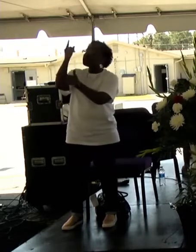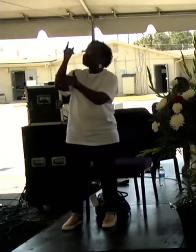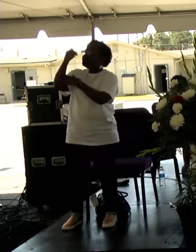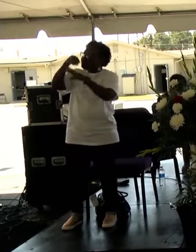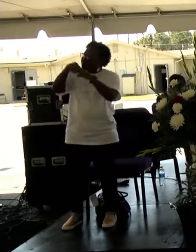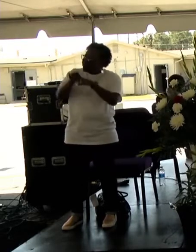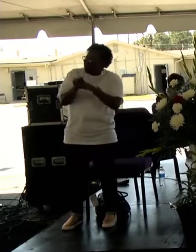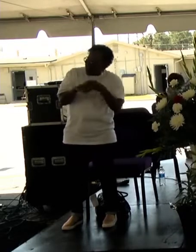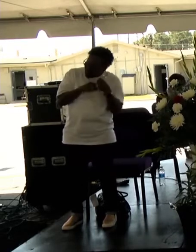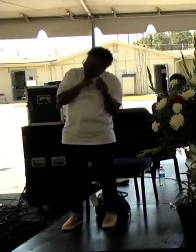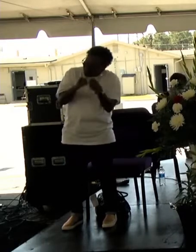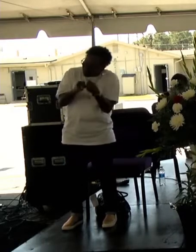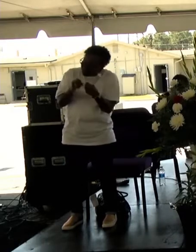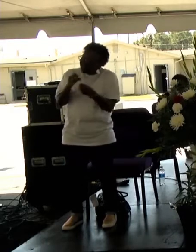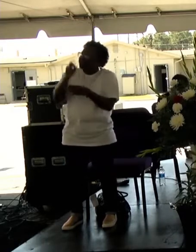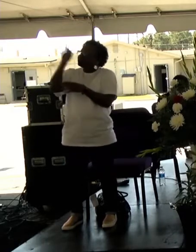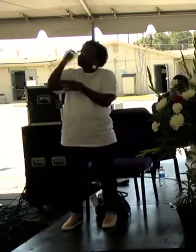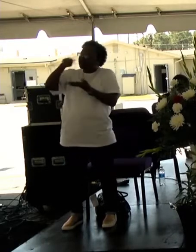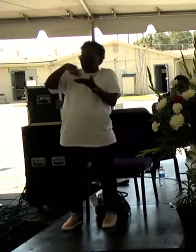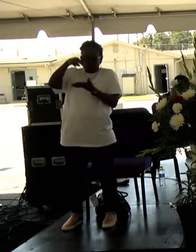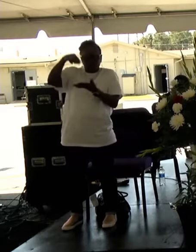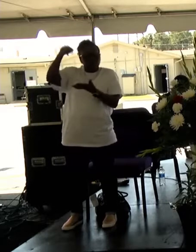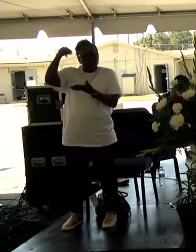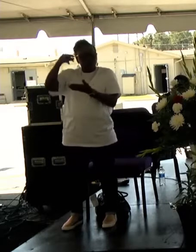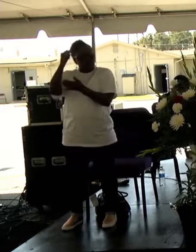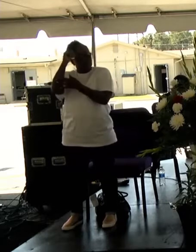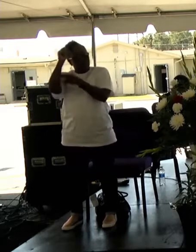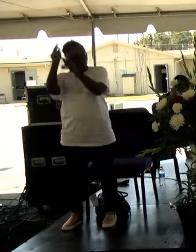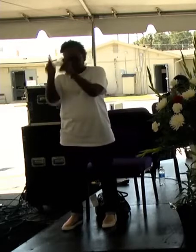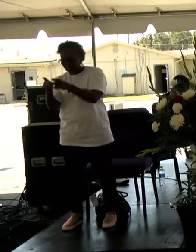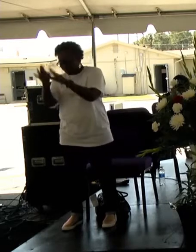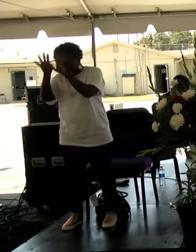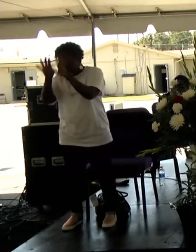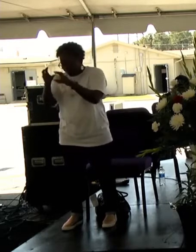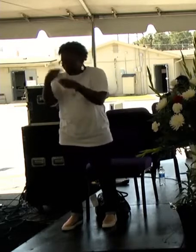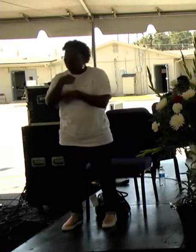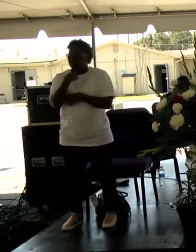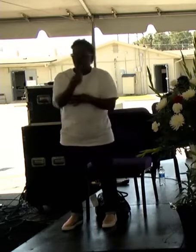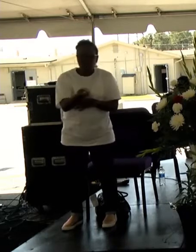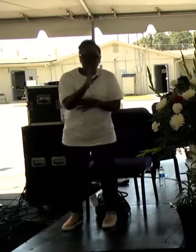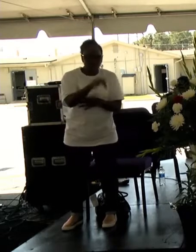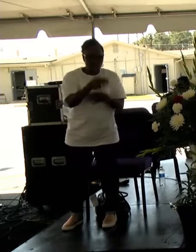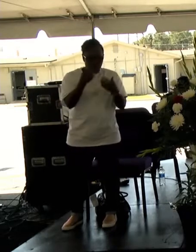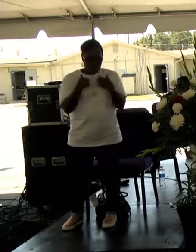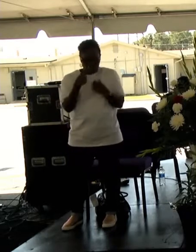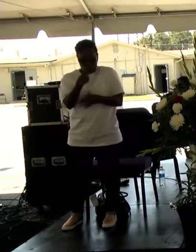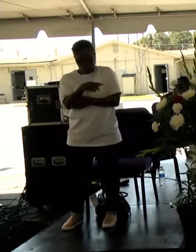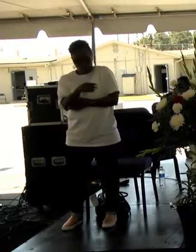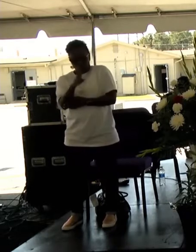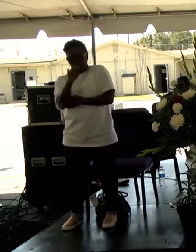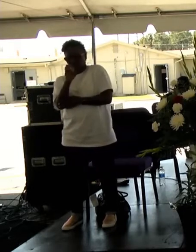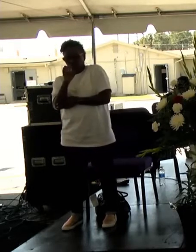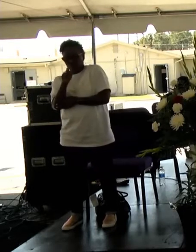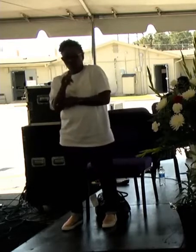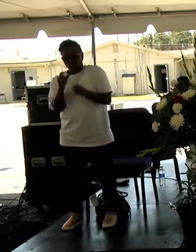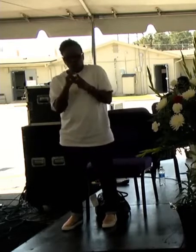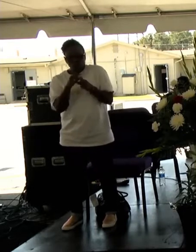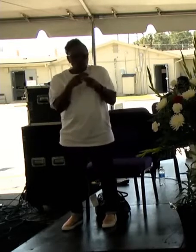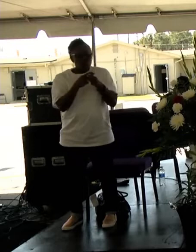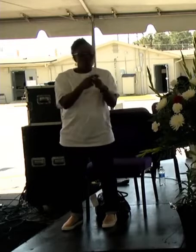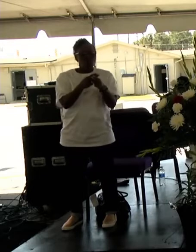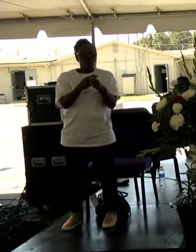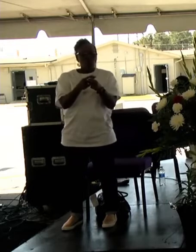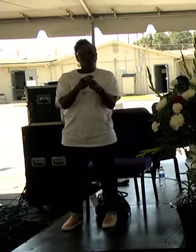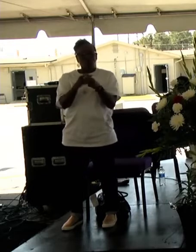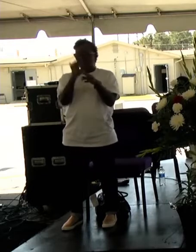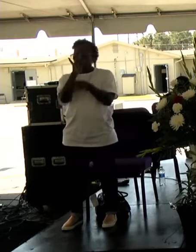him in the power of his resurrection. The only theologian could tell you this. There's a Greek word called gnosko. Gnosko means I want